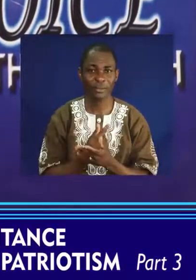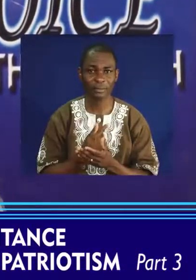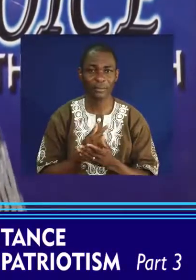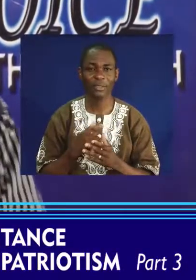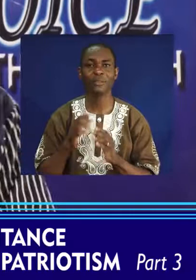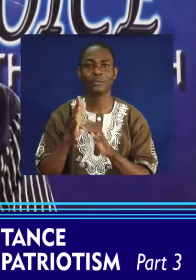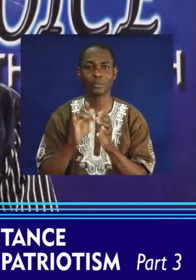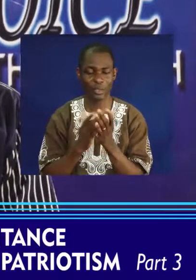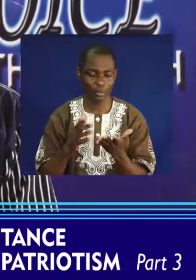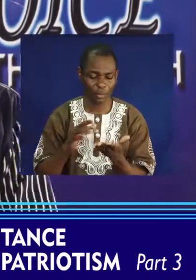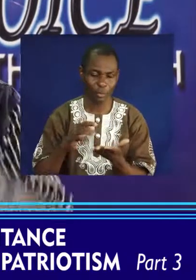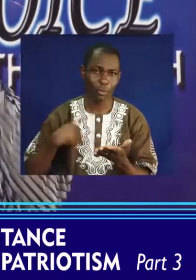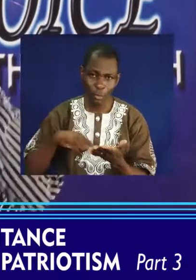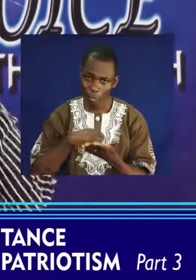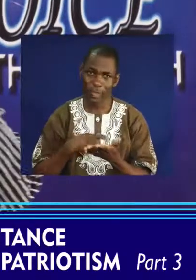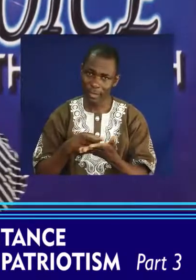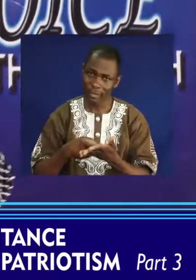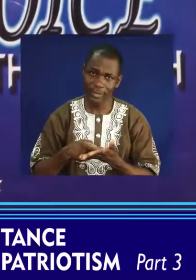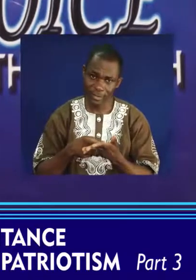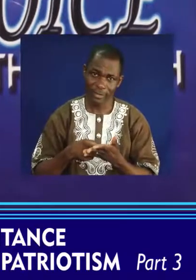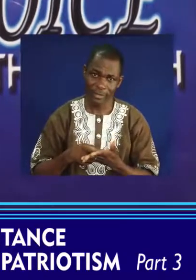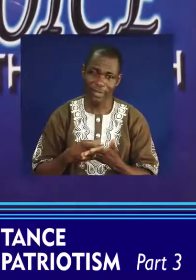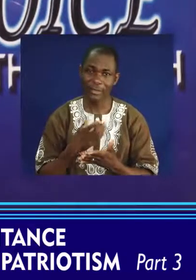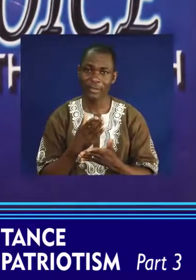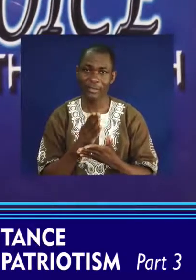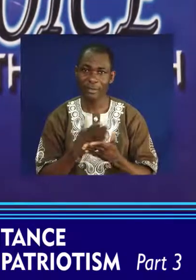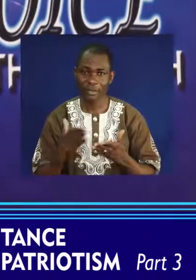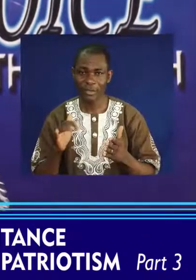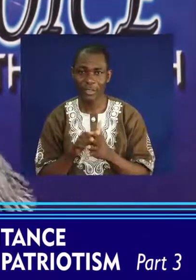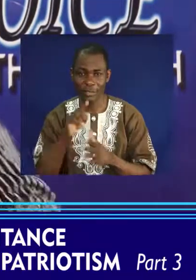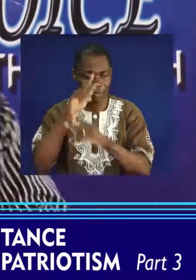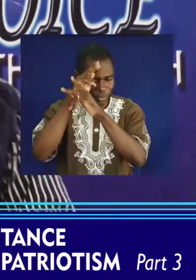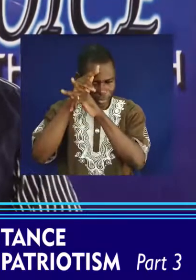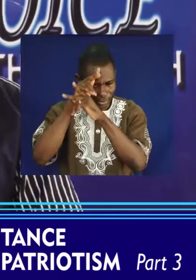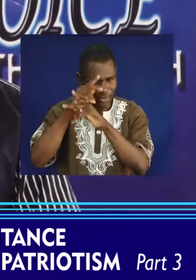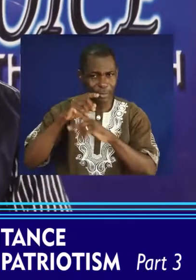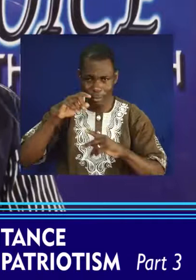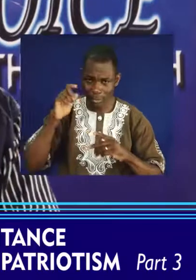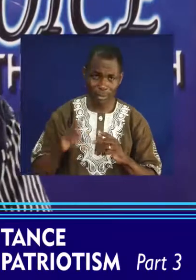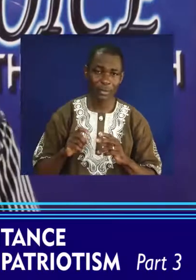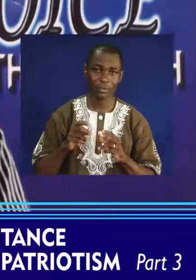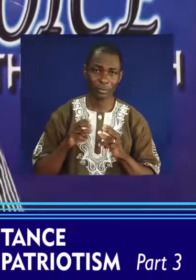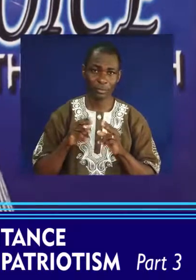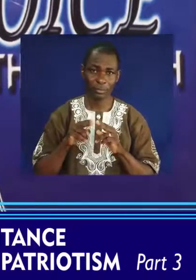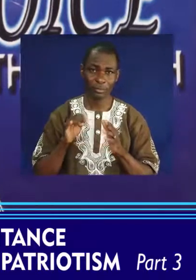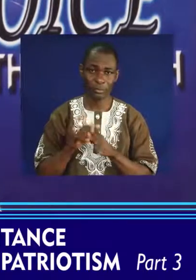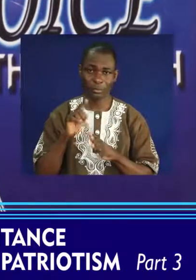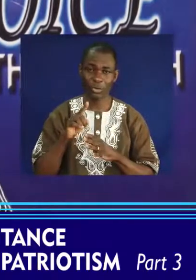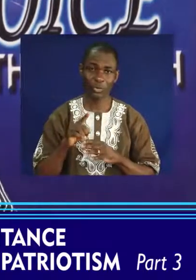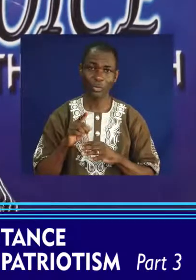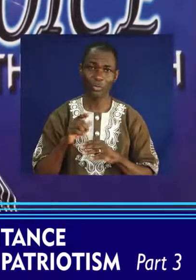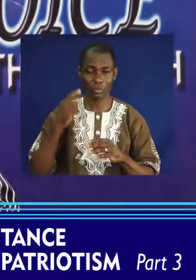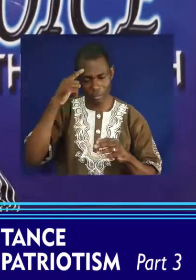adwendwen niema bi ho ewo bible mu ensem bi etwa se eya ebre nyina wo de tu trim ewo amanyosem ho na wa anya eniema